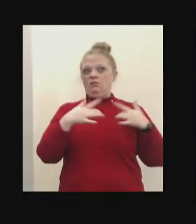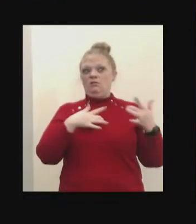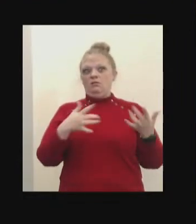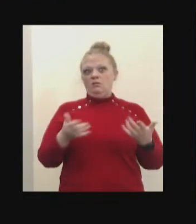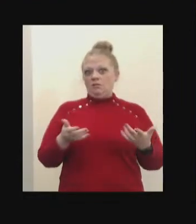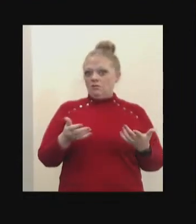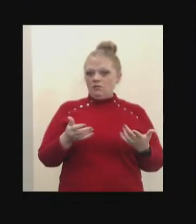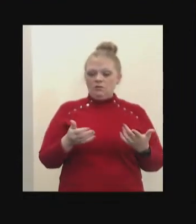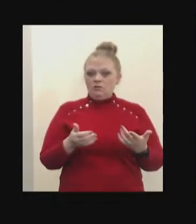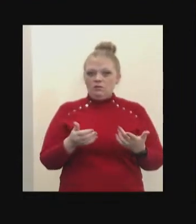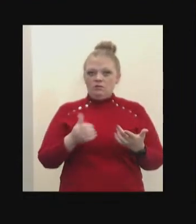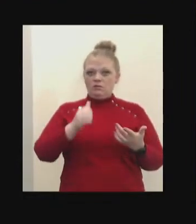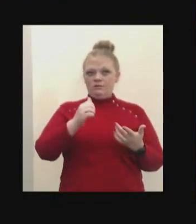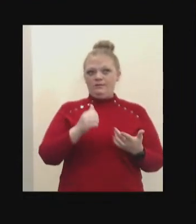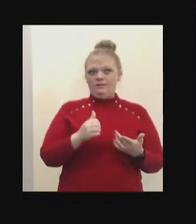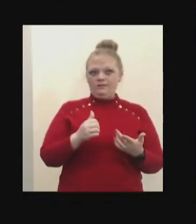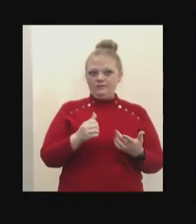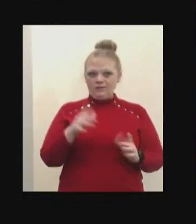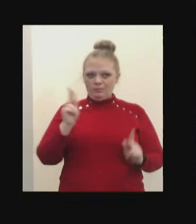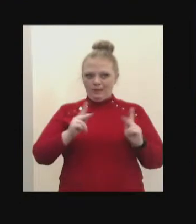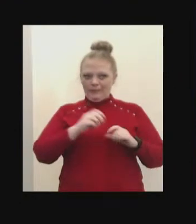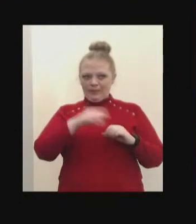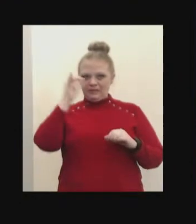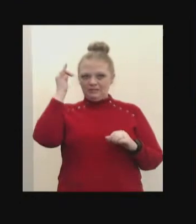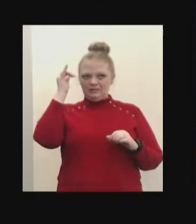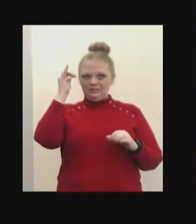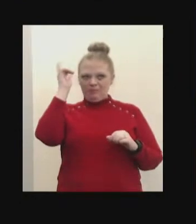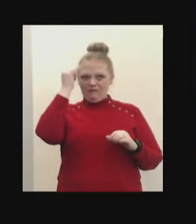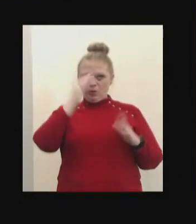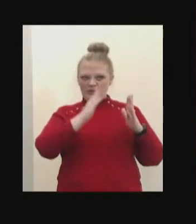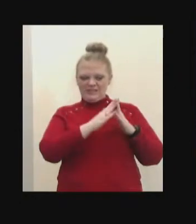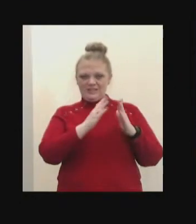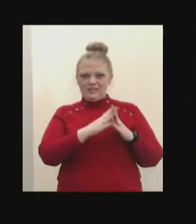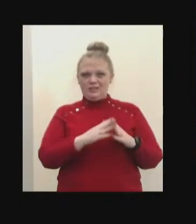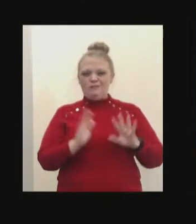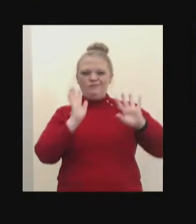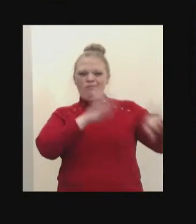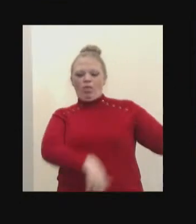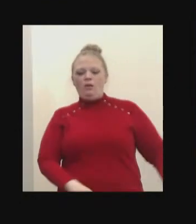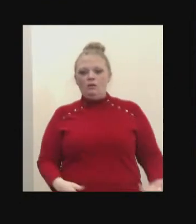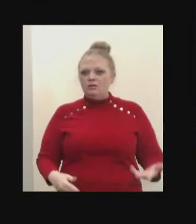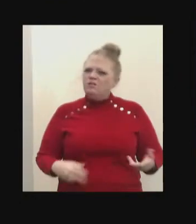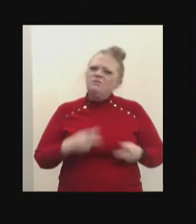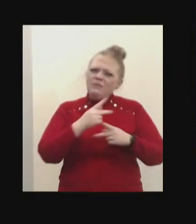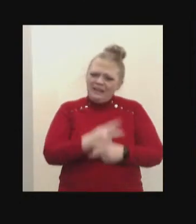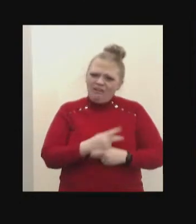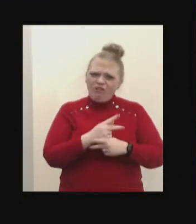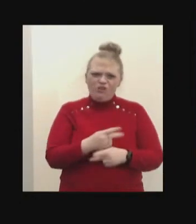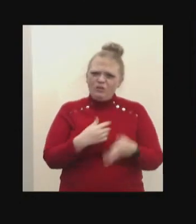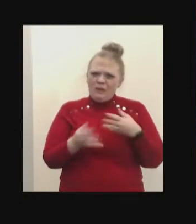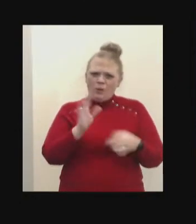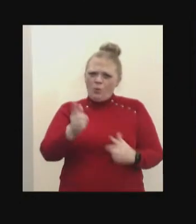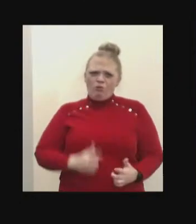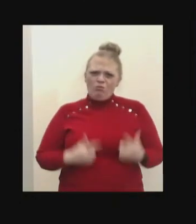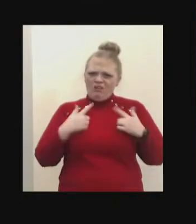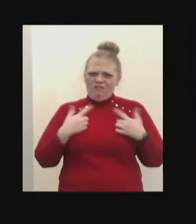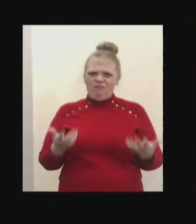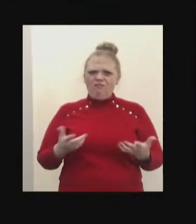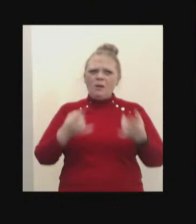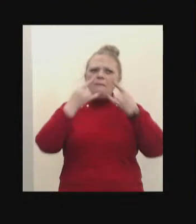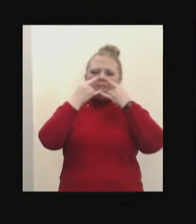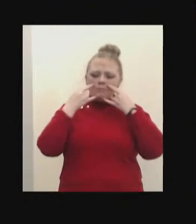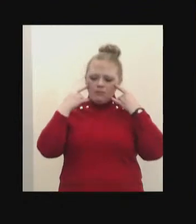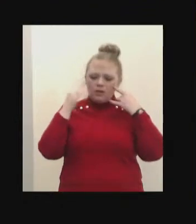as much concern in the city as there should be. So please be careful regardless of where you live. Wear your masks. It'll help prevent against